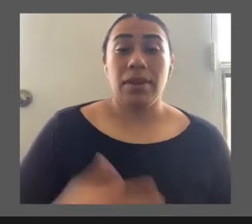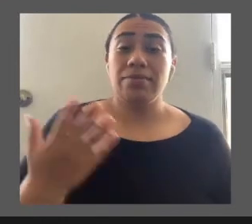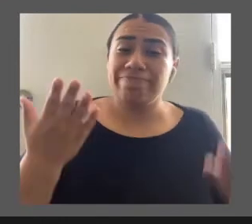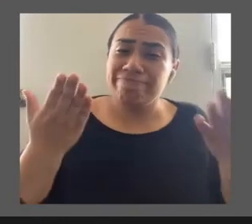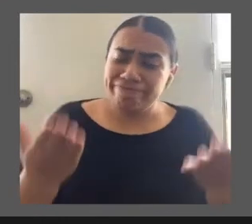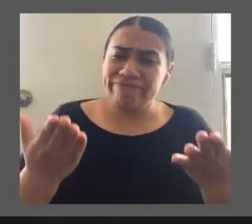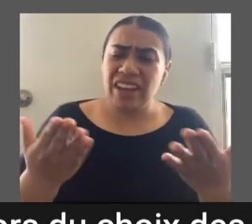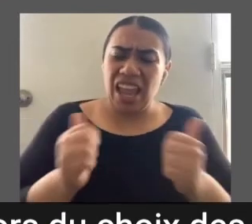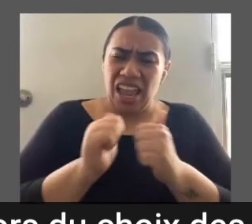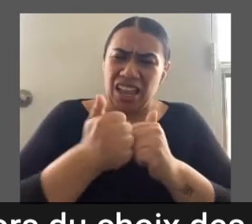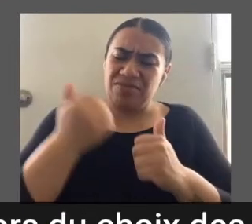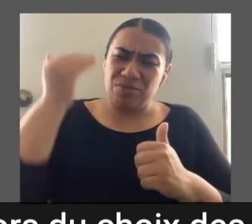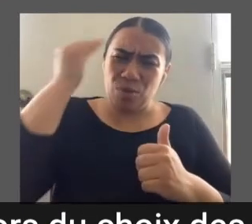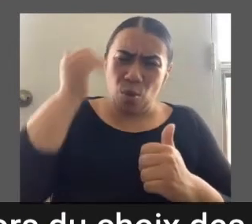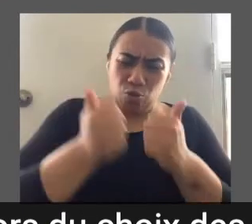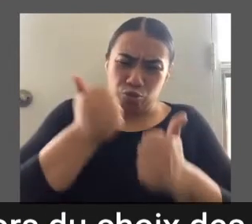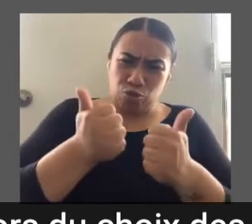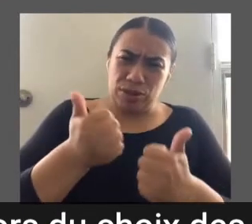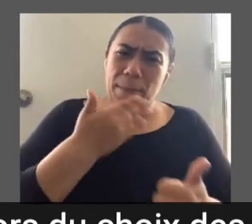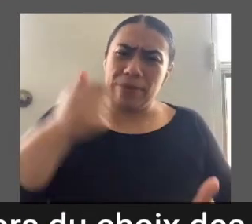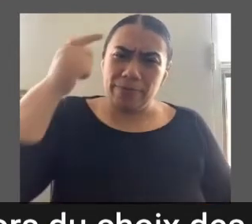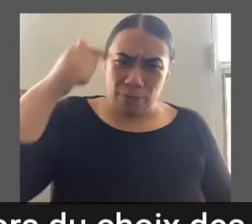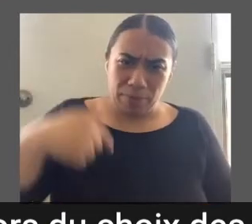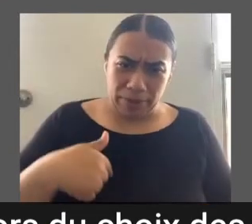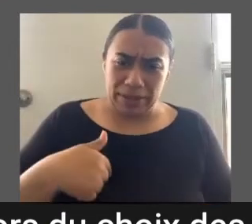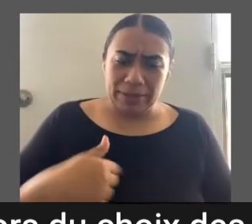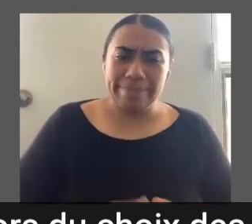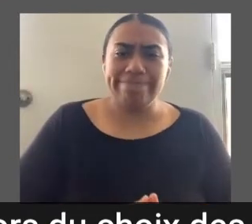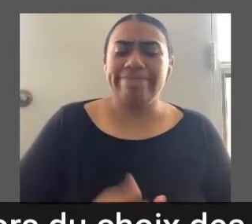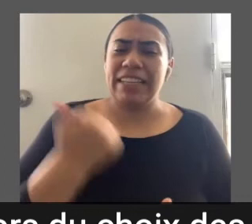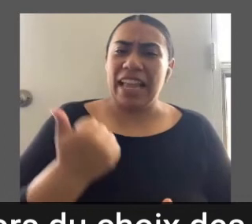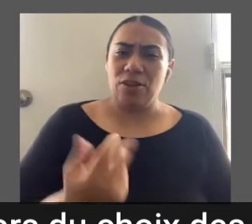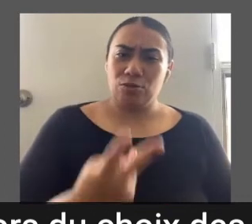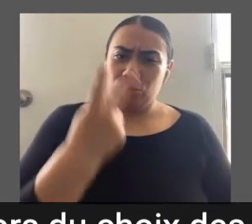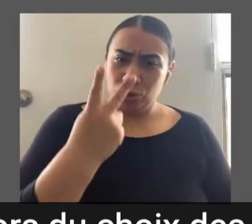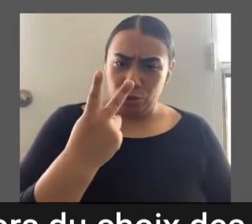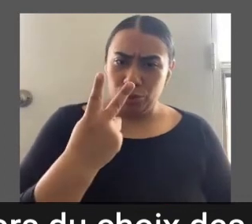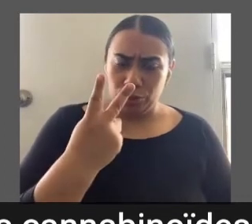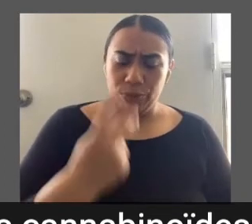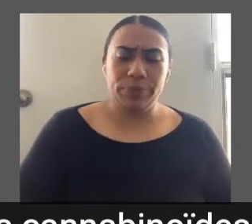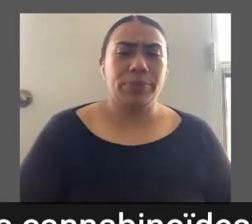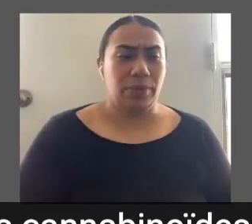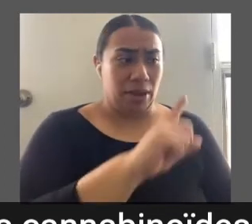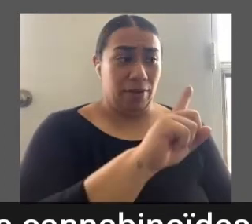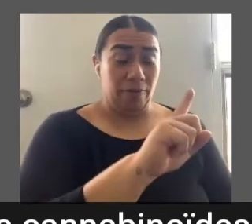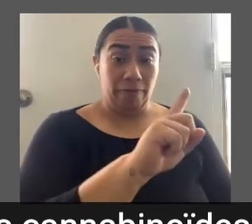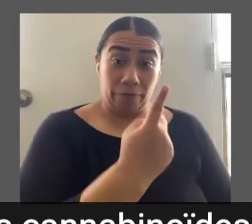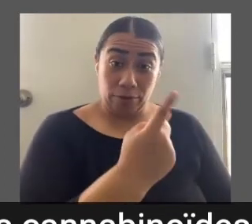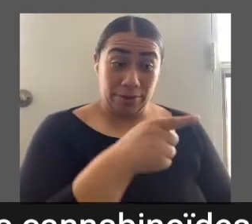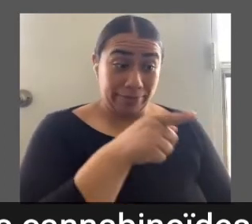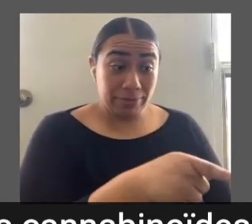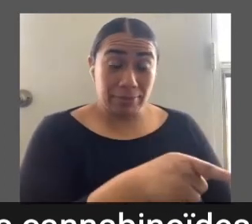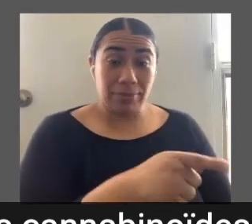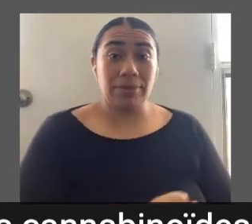me? There are two main things to consider when choosing which medical cannabis product to use: the amount of